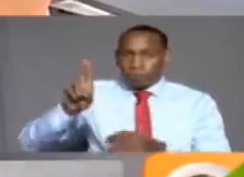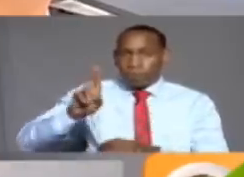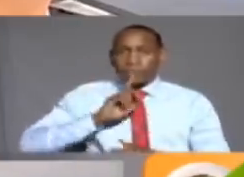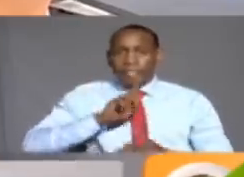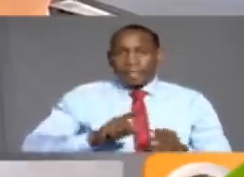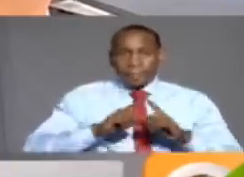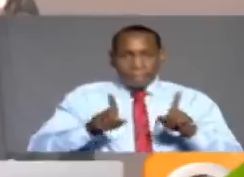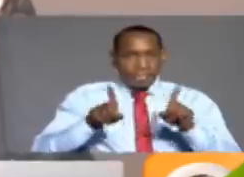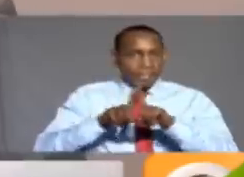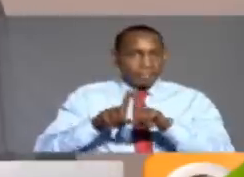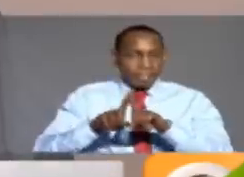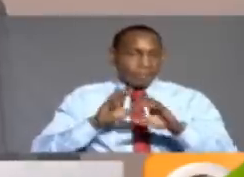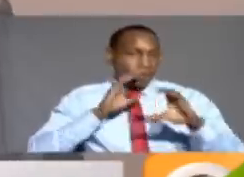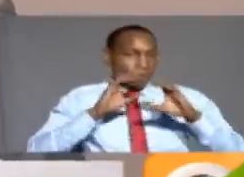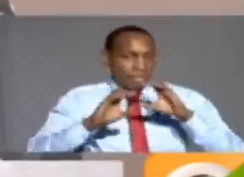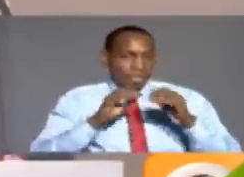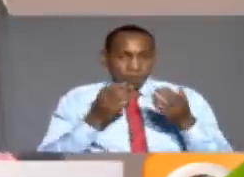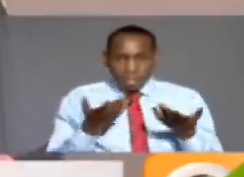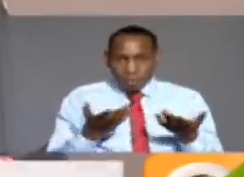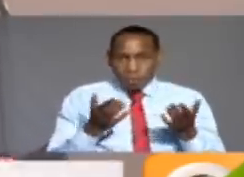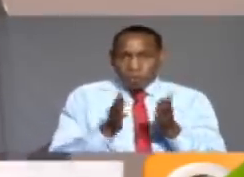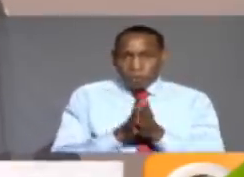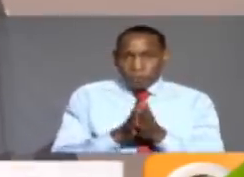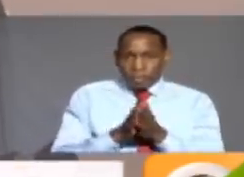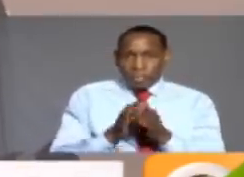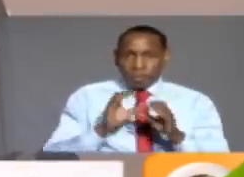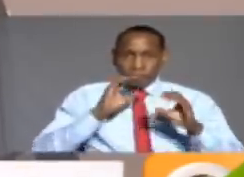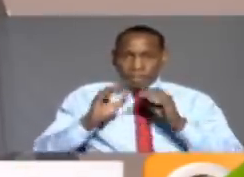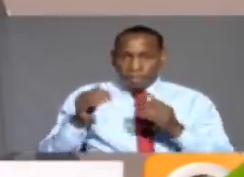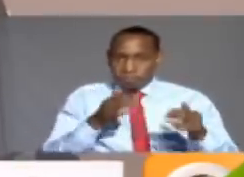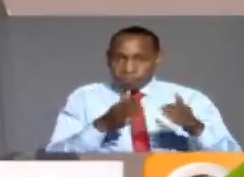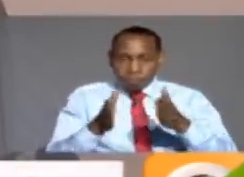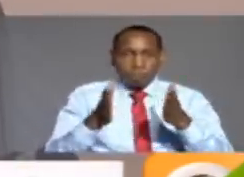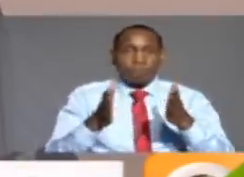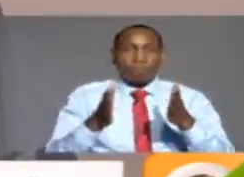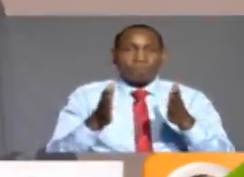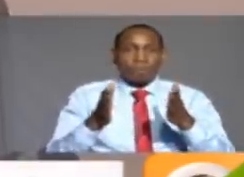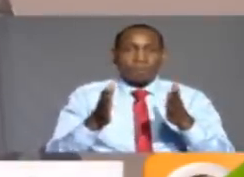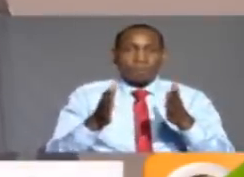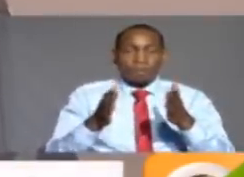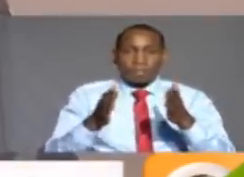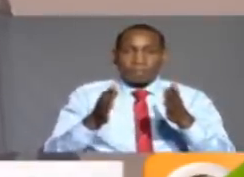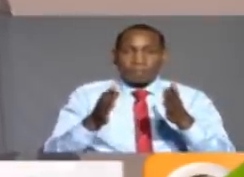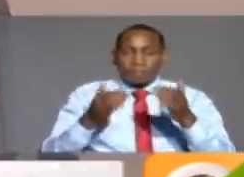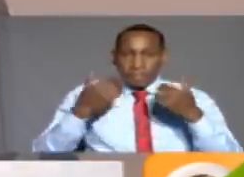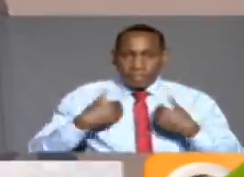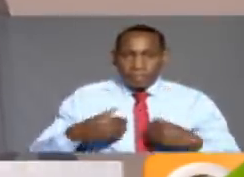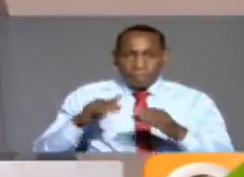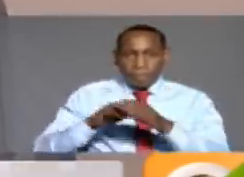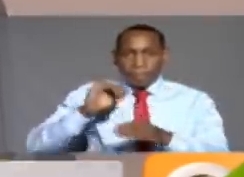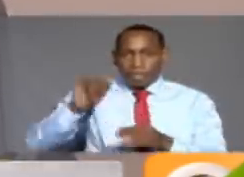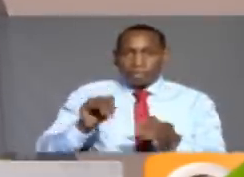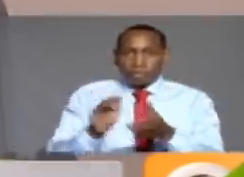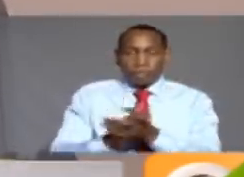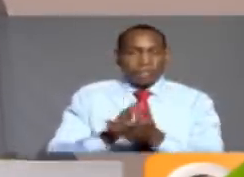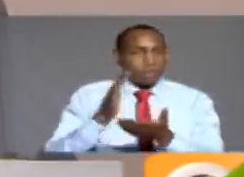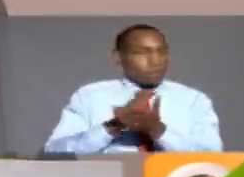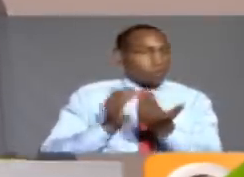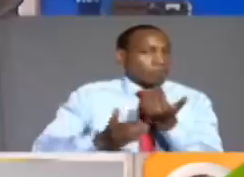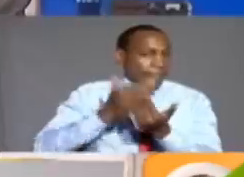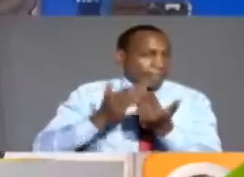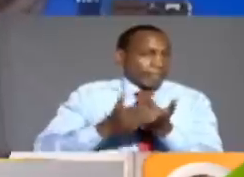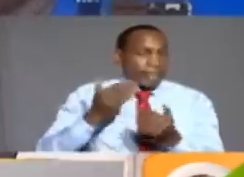mind the communication and the method of reaching me as a member of Jubilee. I do mind.